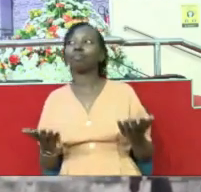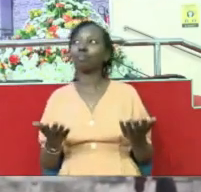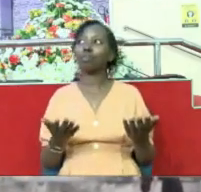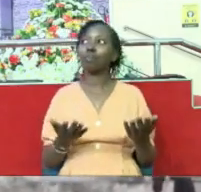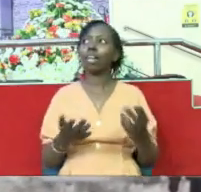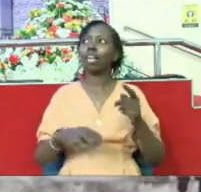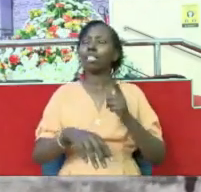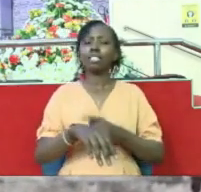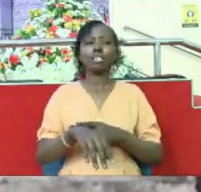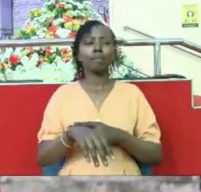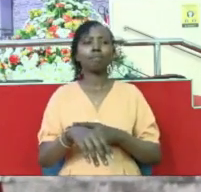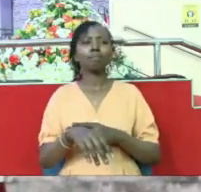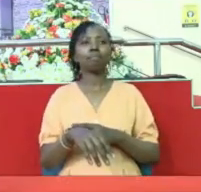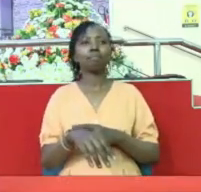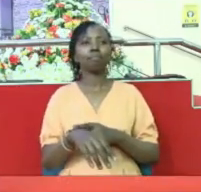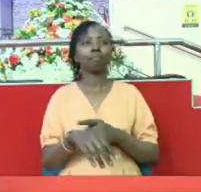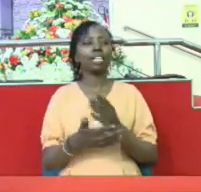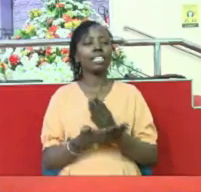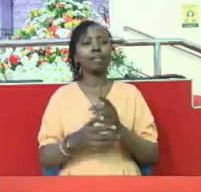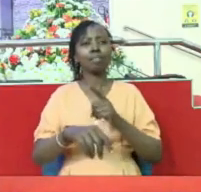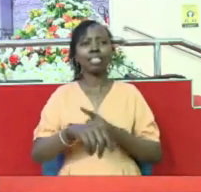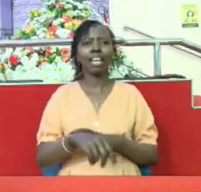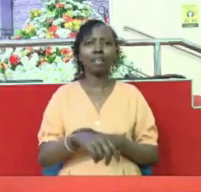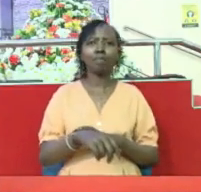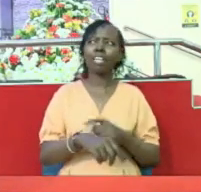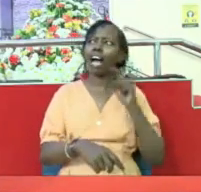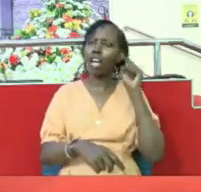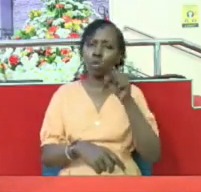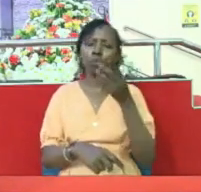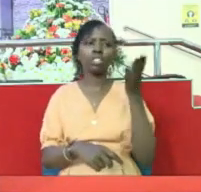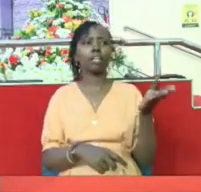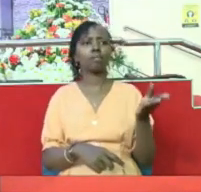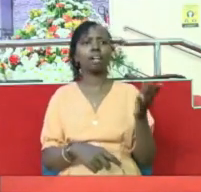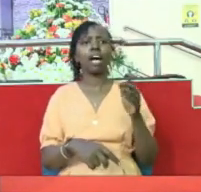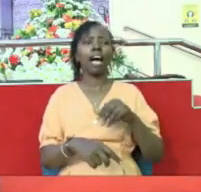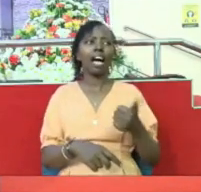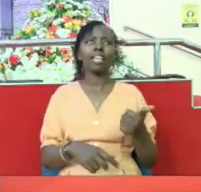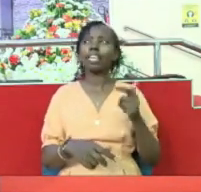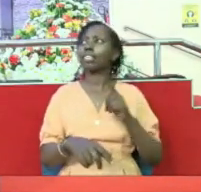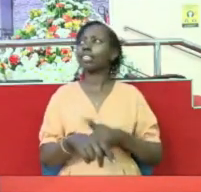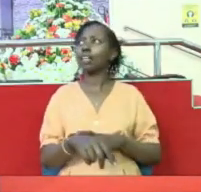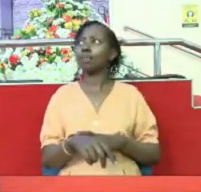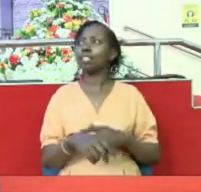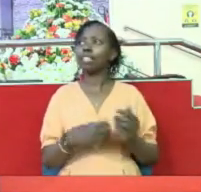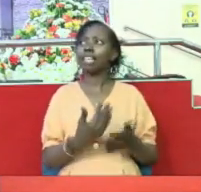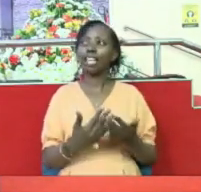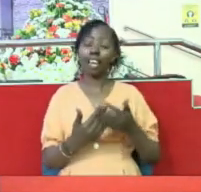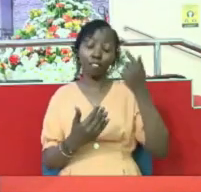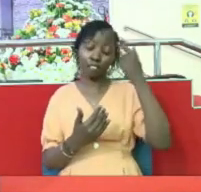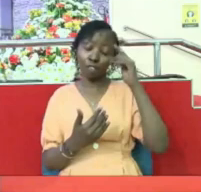Sometimes he's rebuking them. Sometimes he's correcting them. There were people that needed